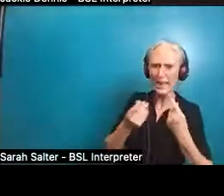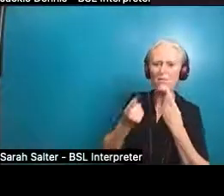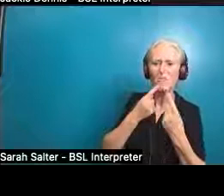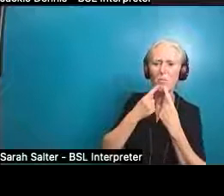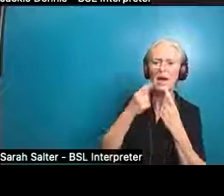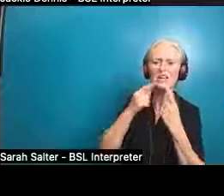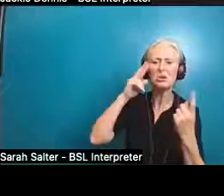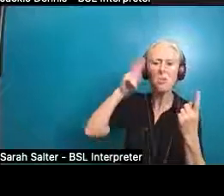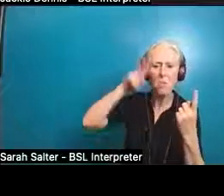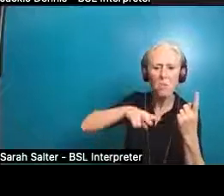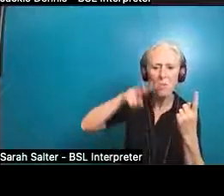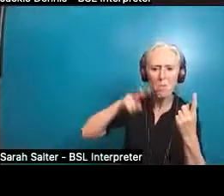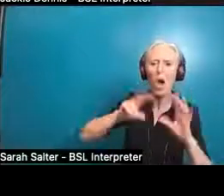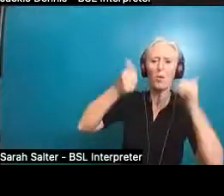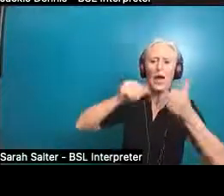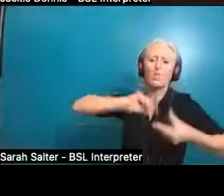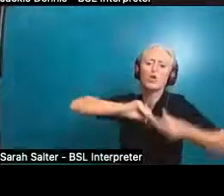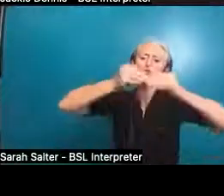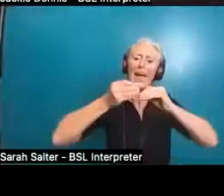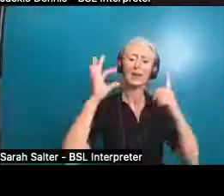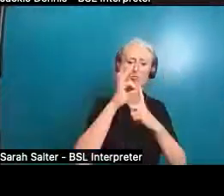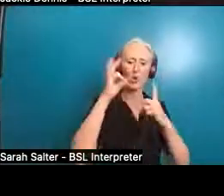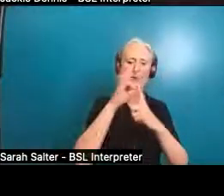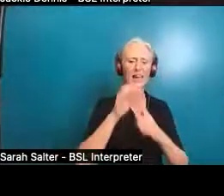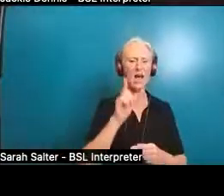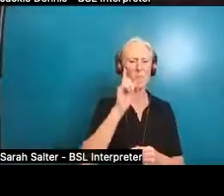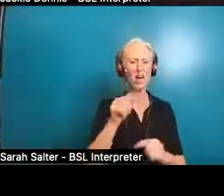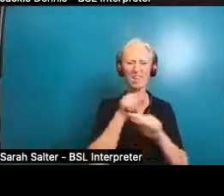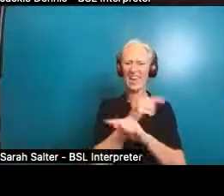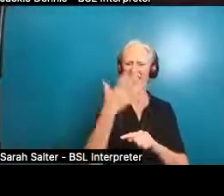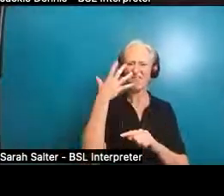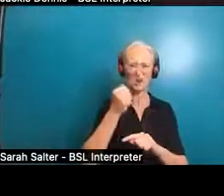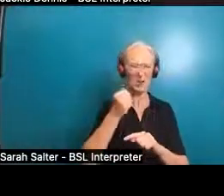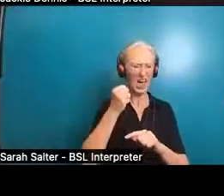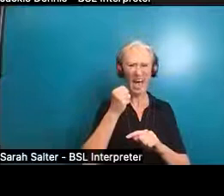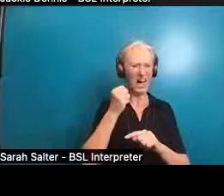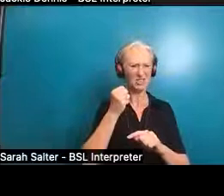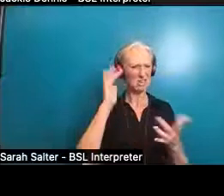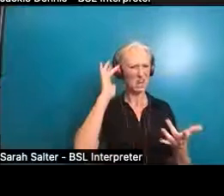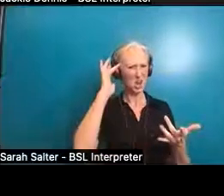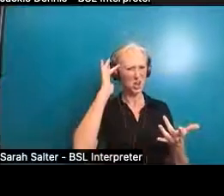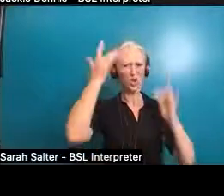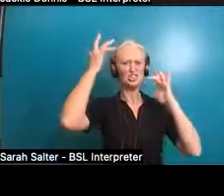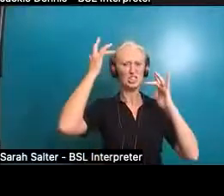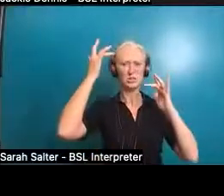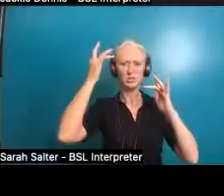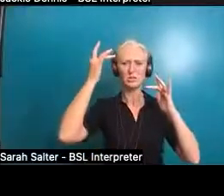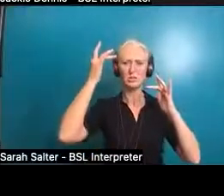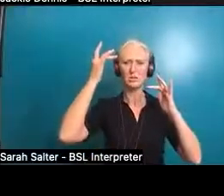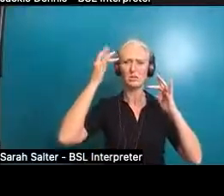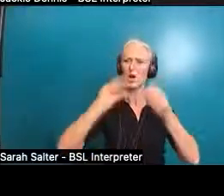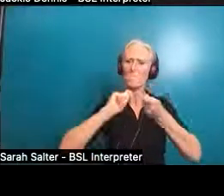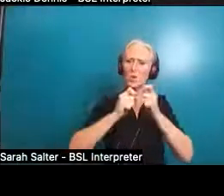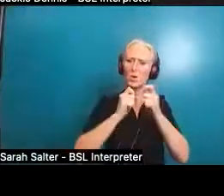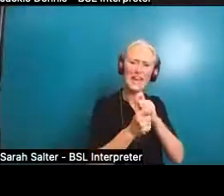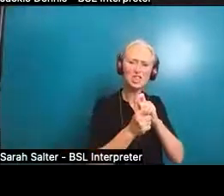protein. Now, if you've got a nonsense mutation, which introduces that abnormal stop, when your